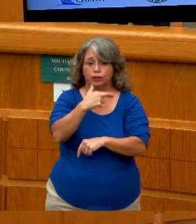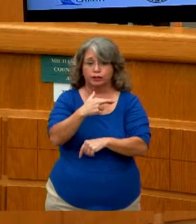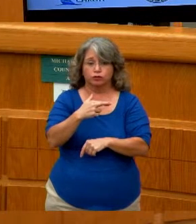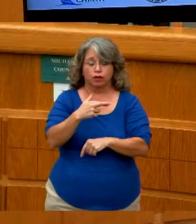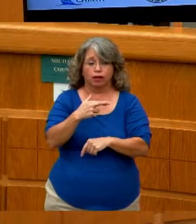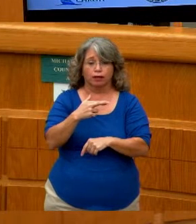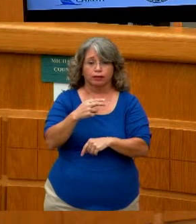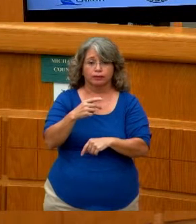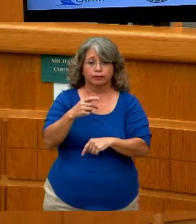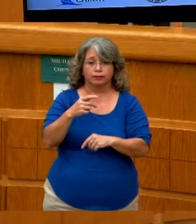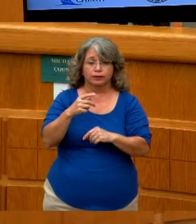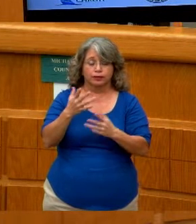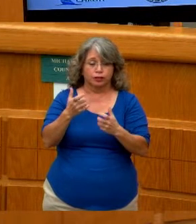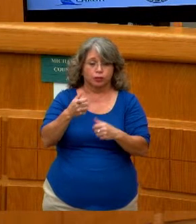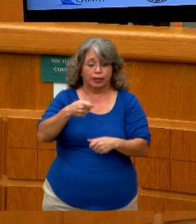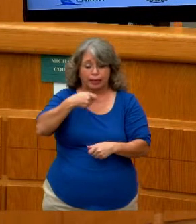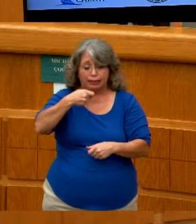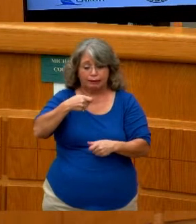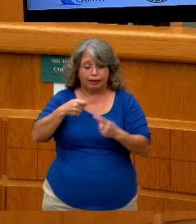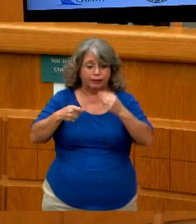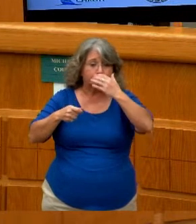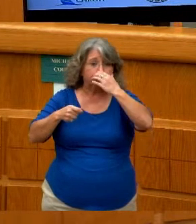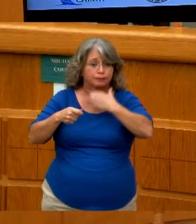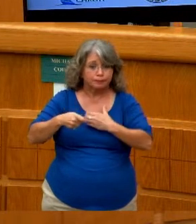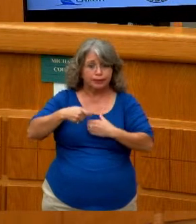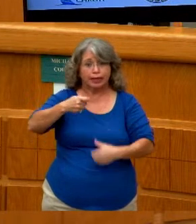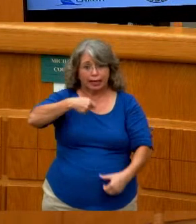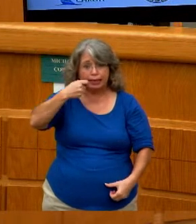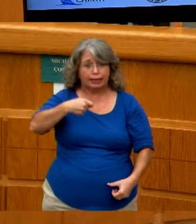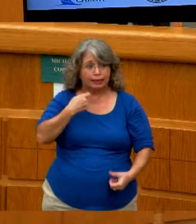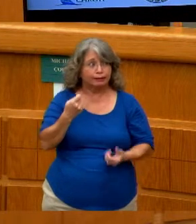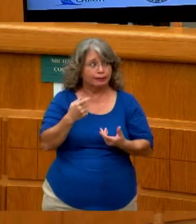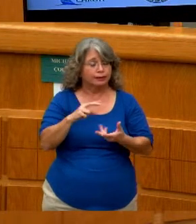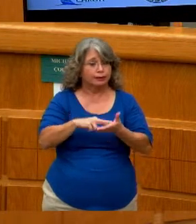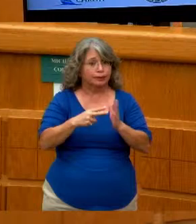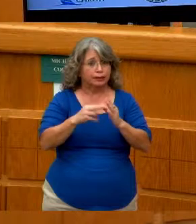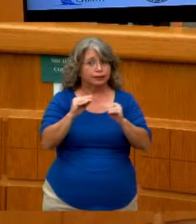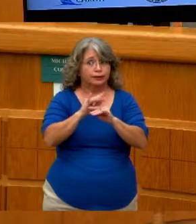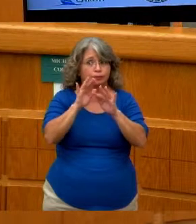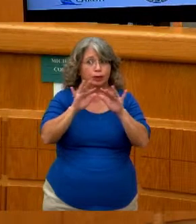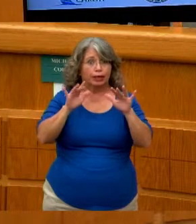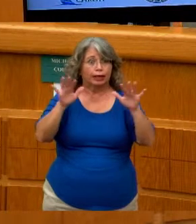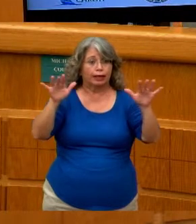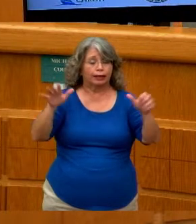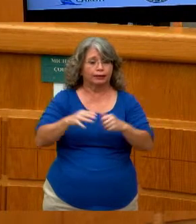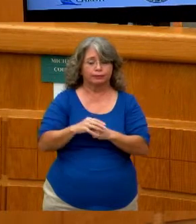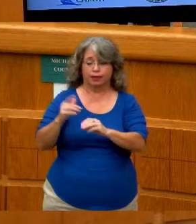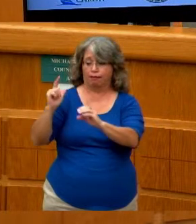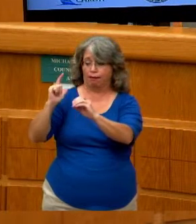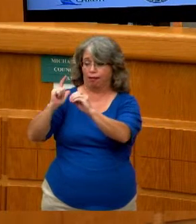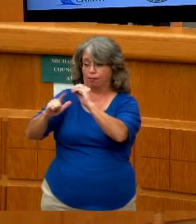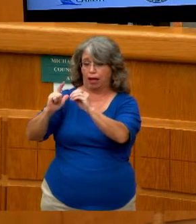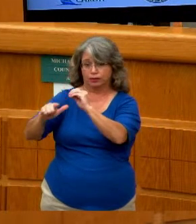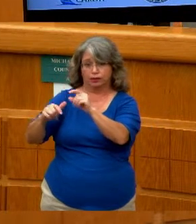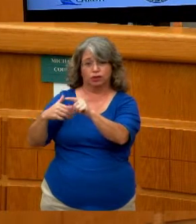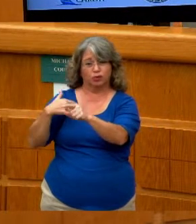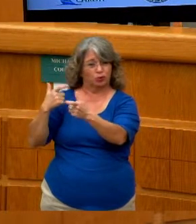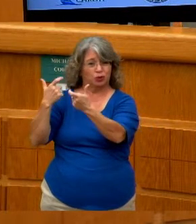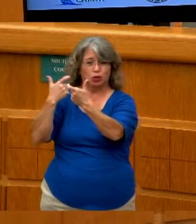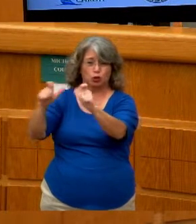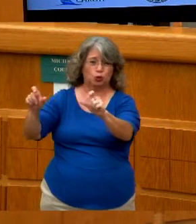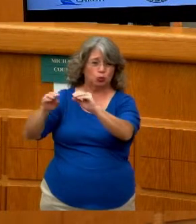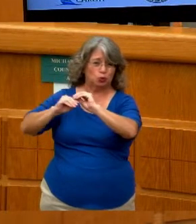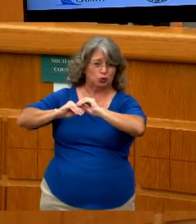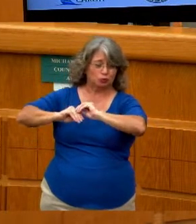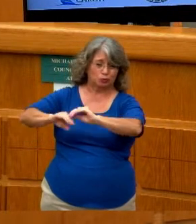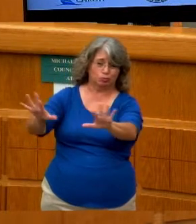basically, when you go out to a restaurant, you don't eat while wearing a mask. So a mask isn't going to work